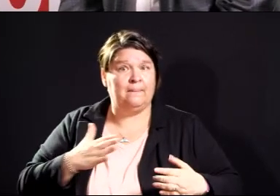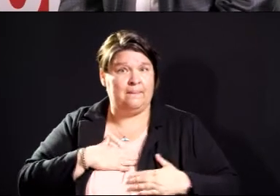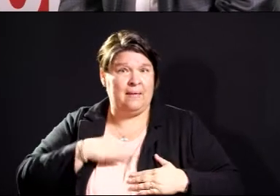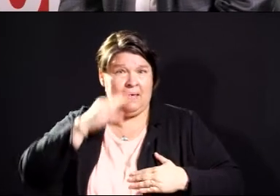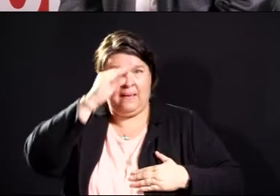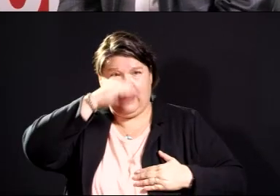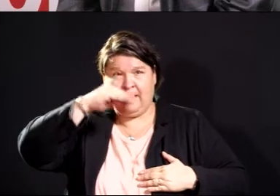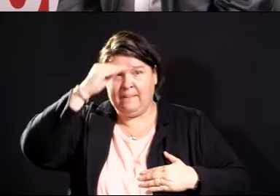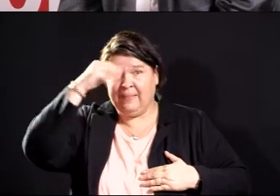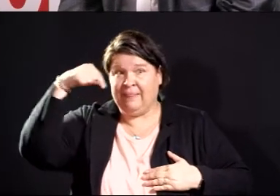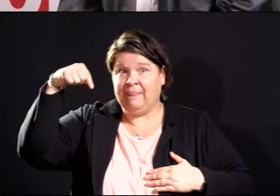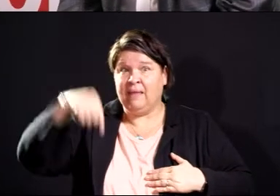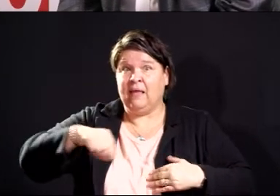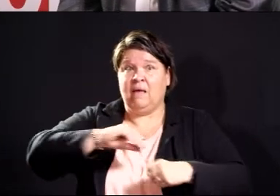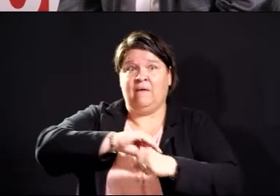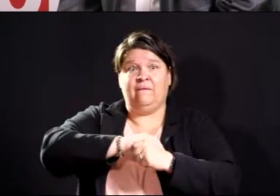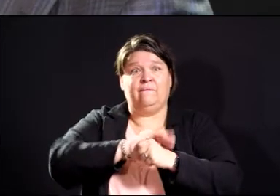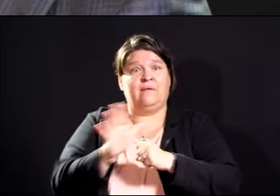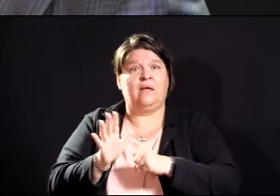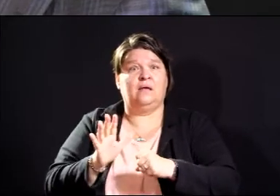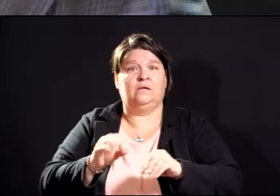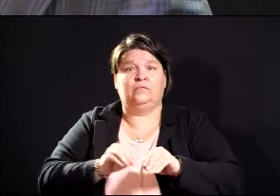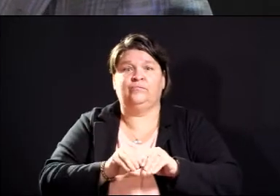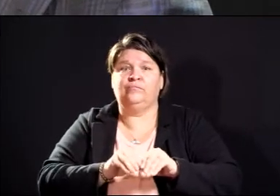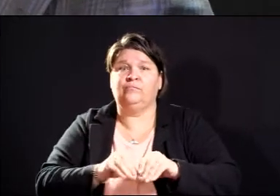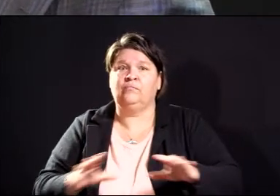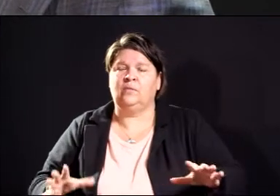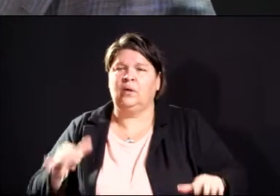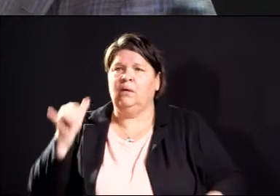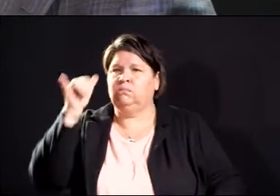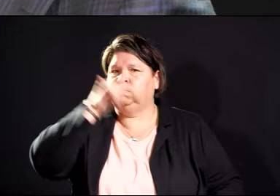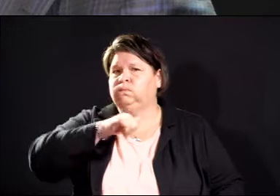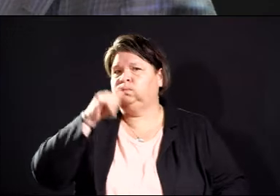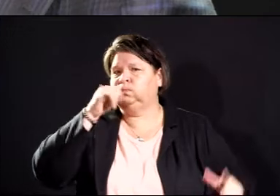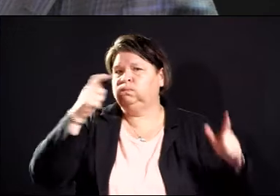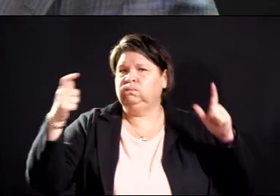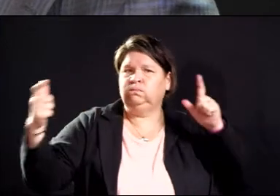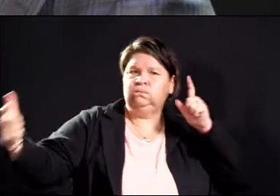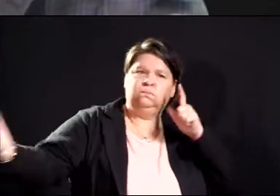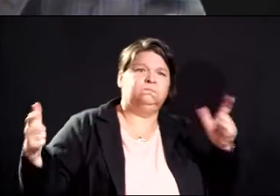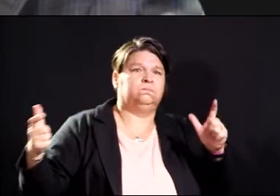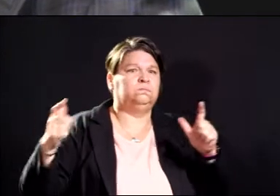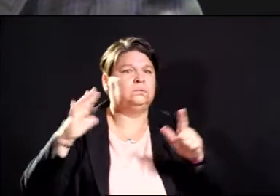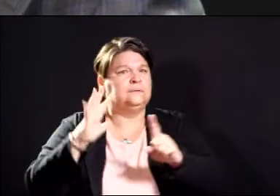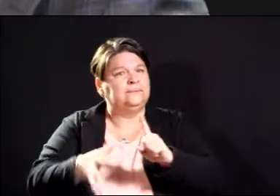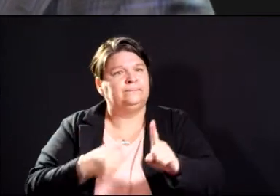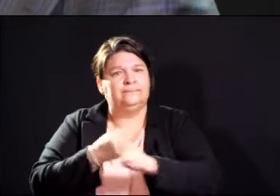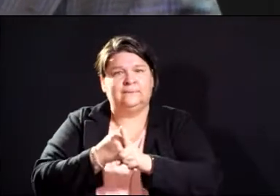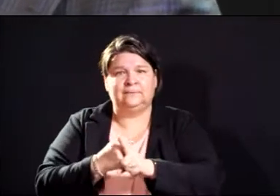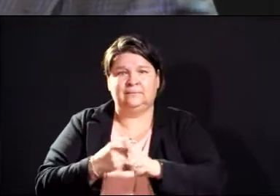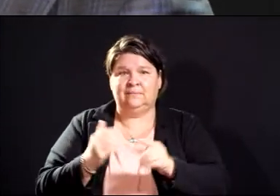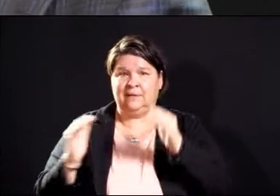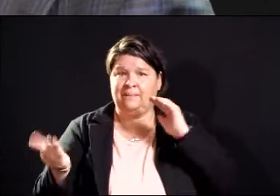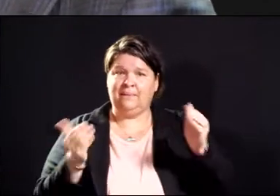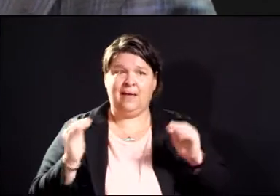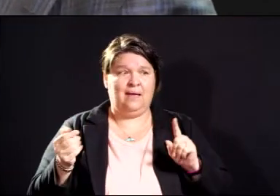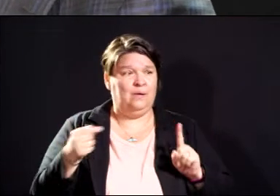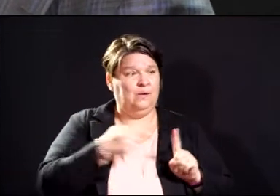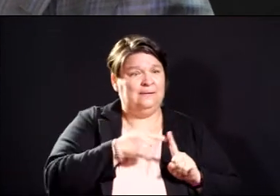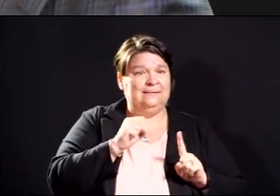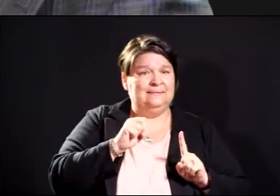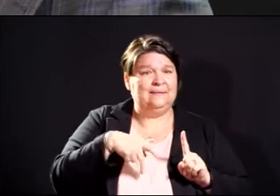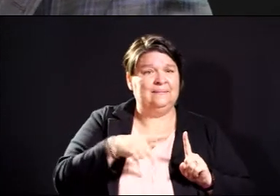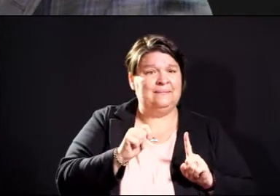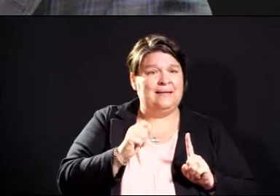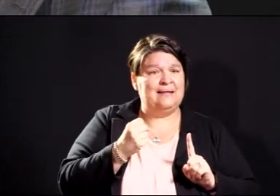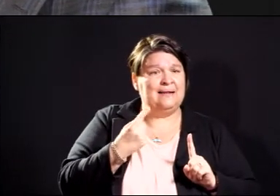on aviation. But I would encourage everyone to focus on what the recovery looks like. And there will be a